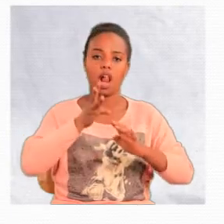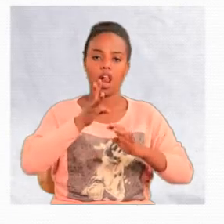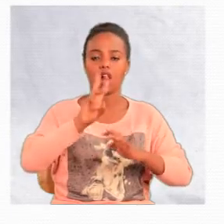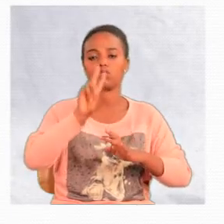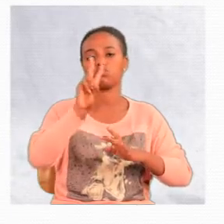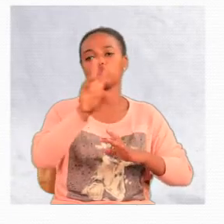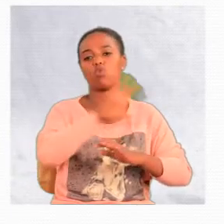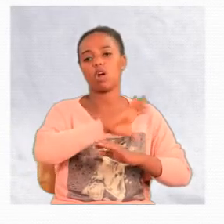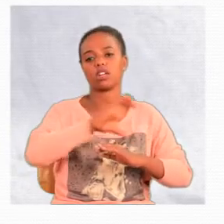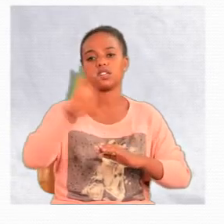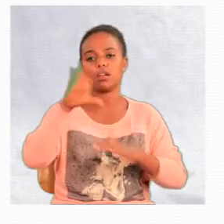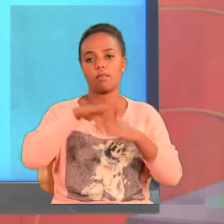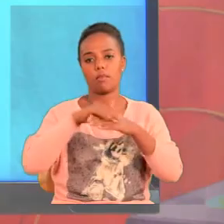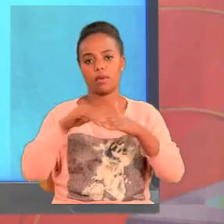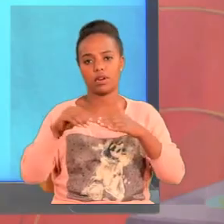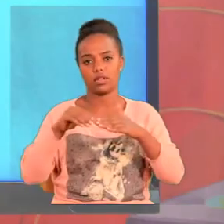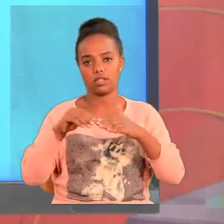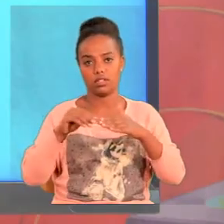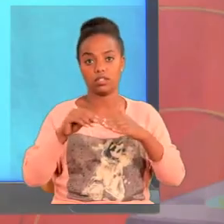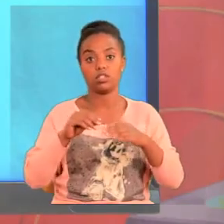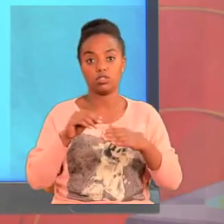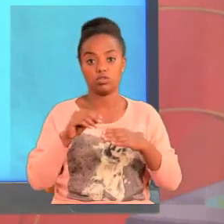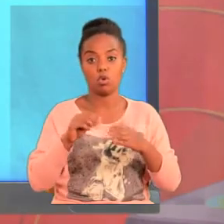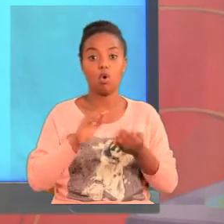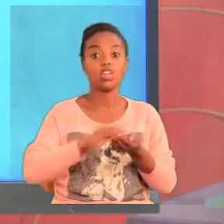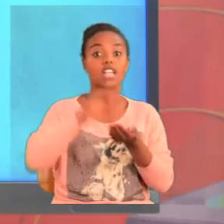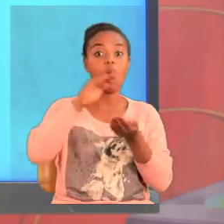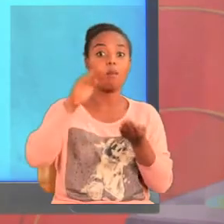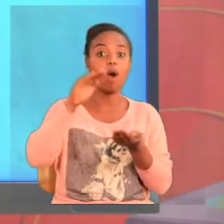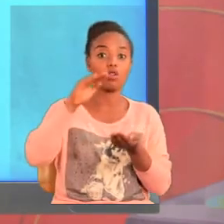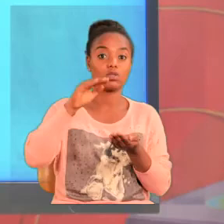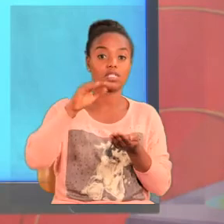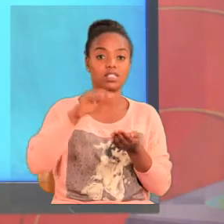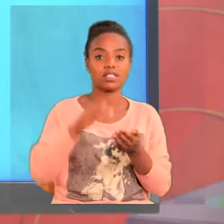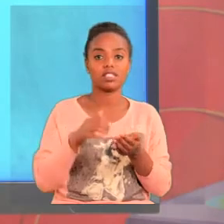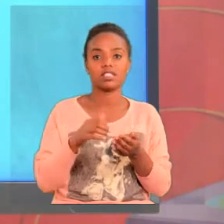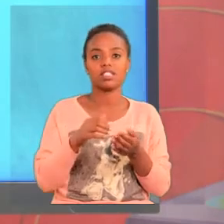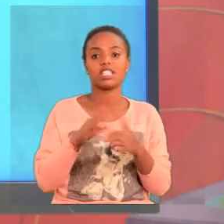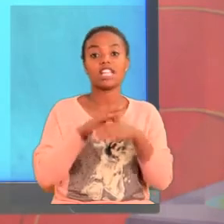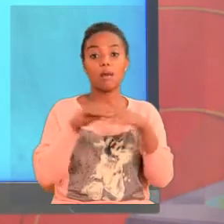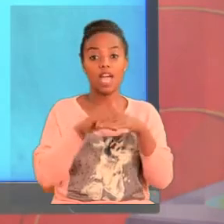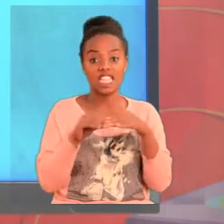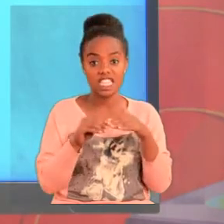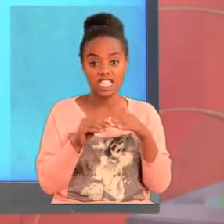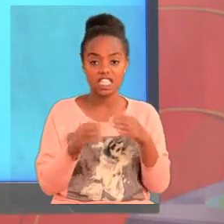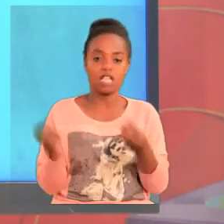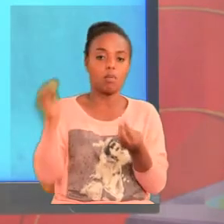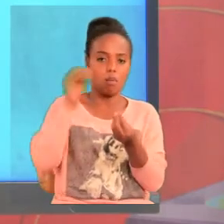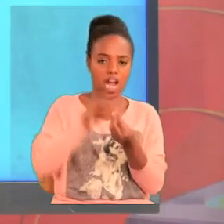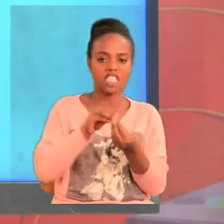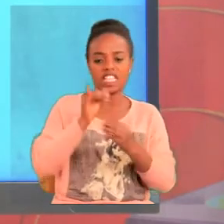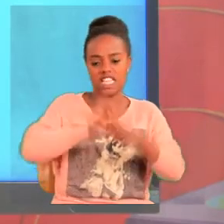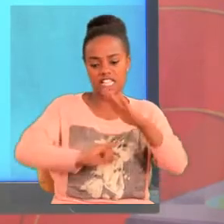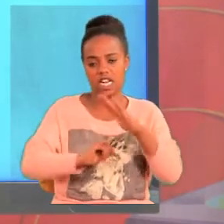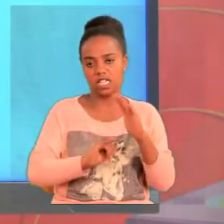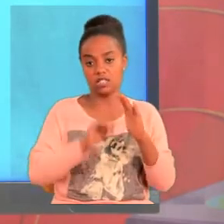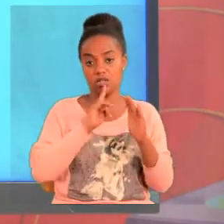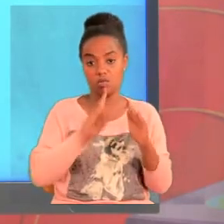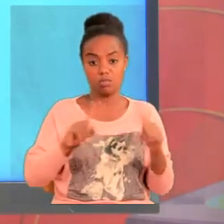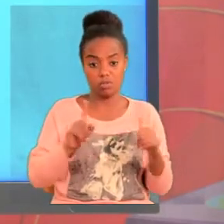birr. So the amount is the money originally you invested plus the interest.